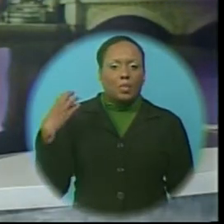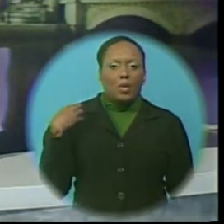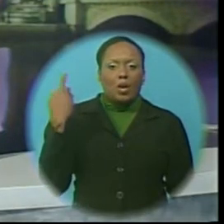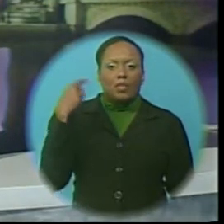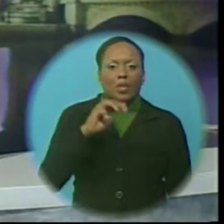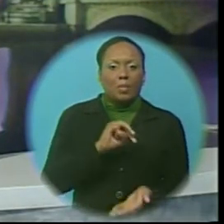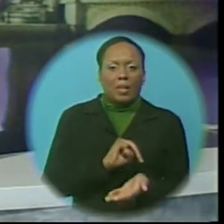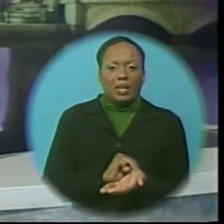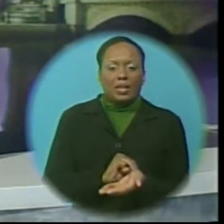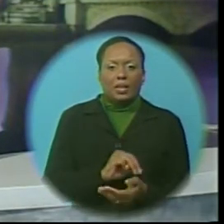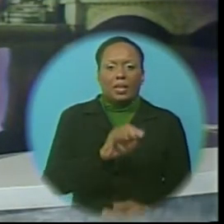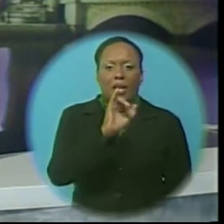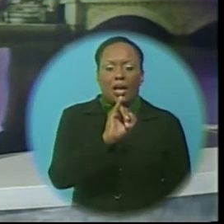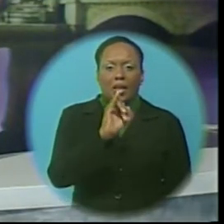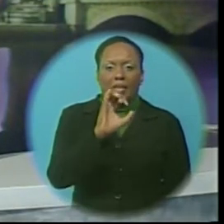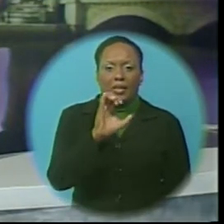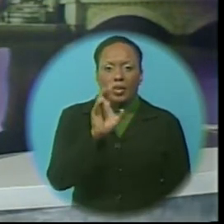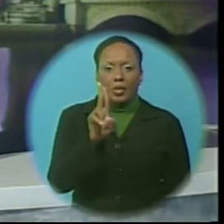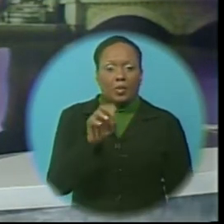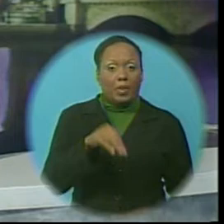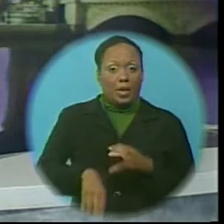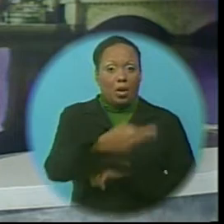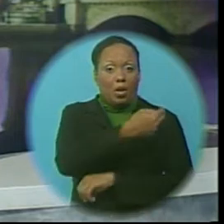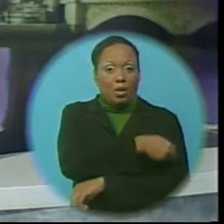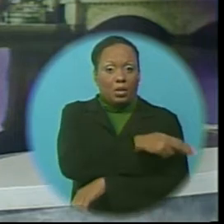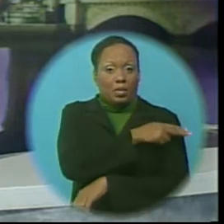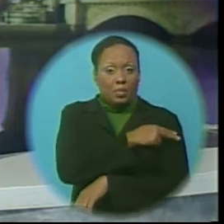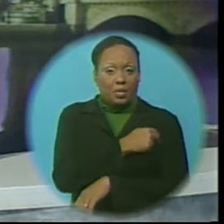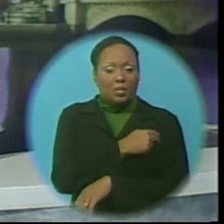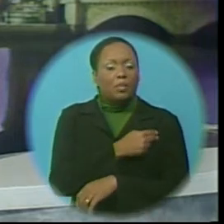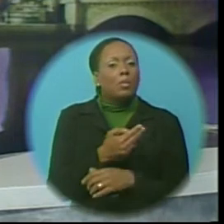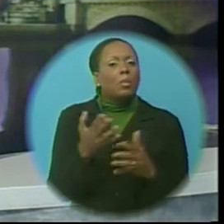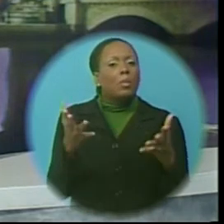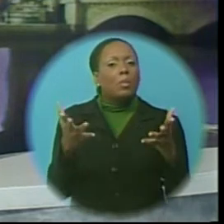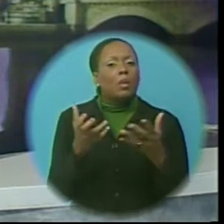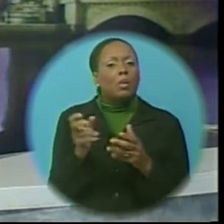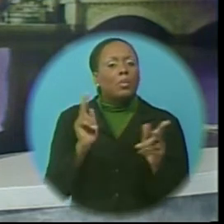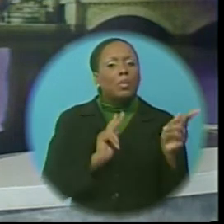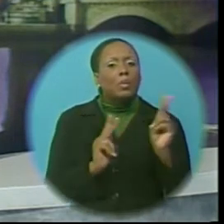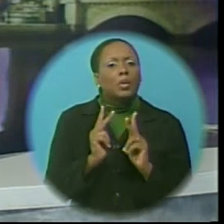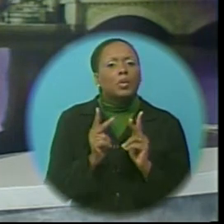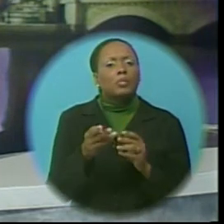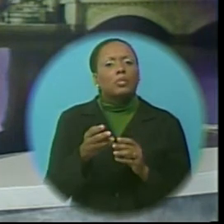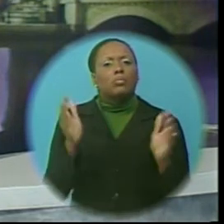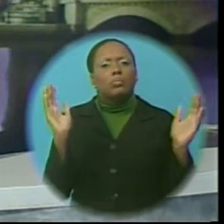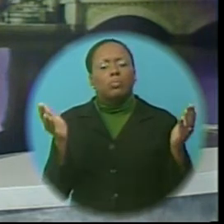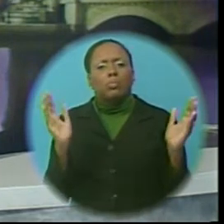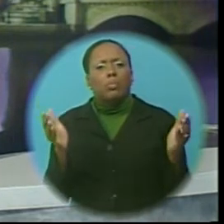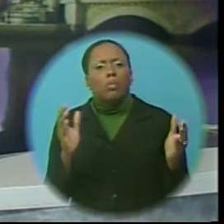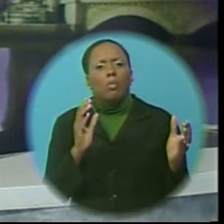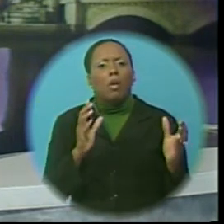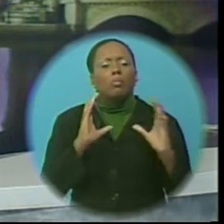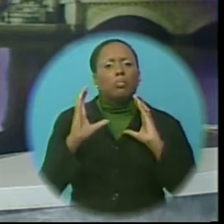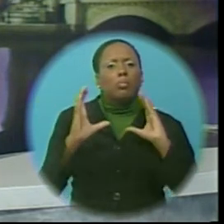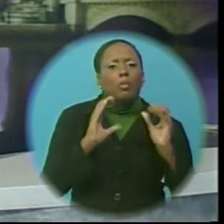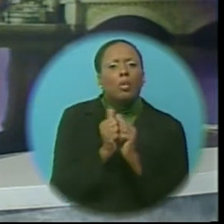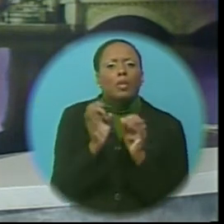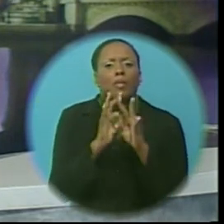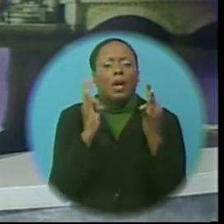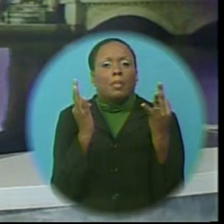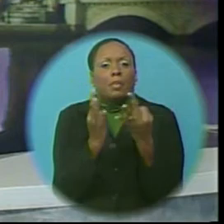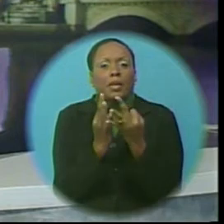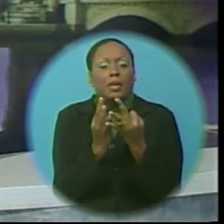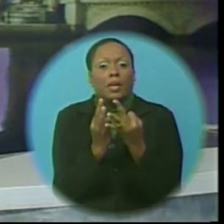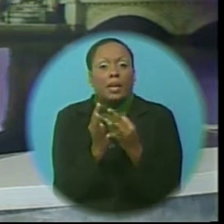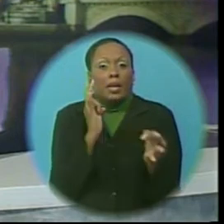of the medical intensive care unit at the Queen Elizabeth Hospital is asking people to talk with their families about their wishes in case of